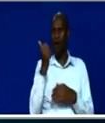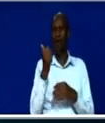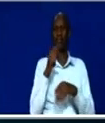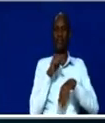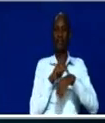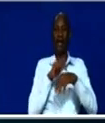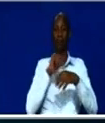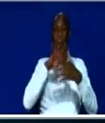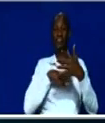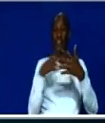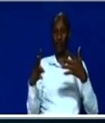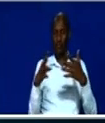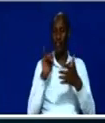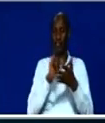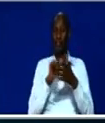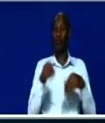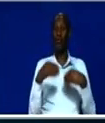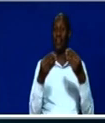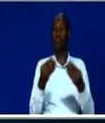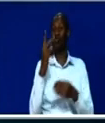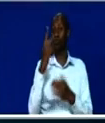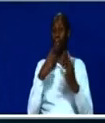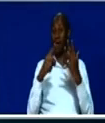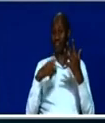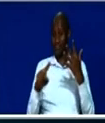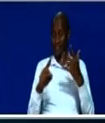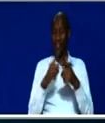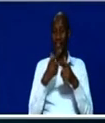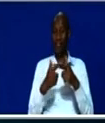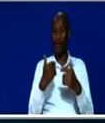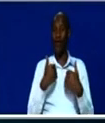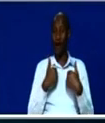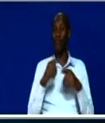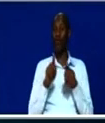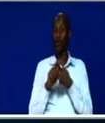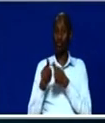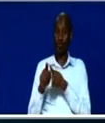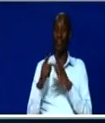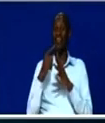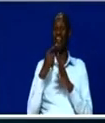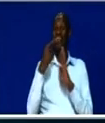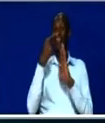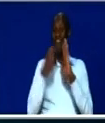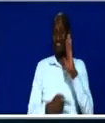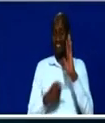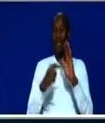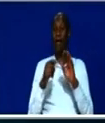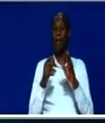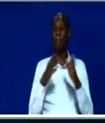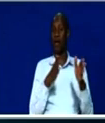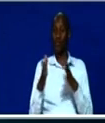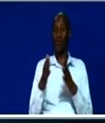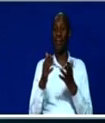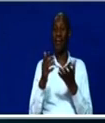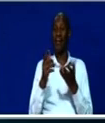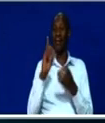time schedule. That will give you 2 marks. Then we have also list 2 methods of data collection